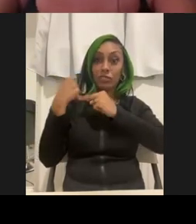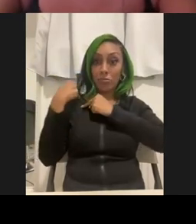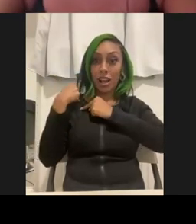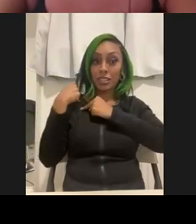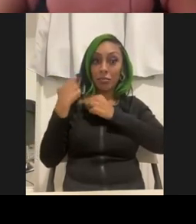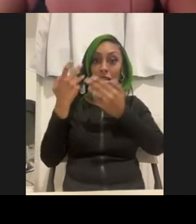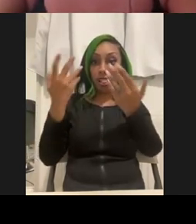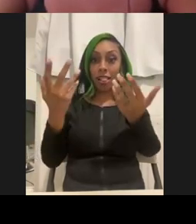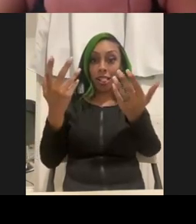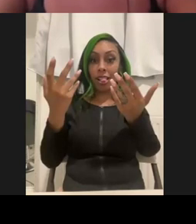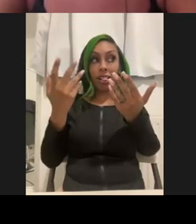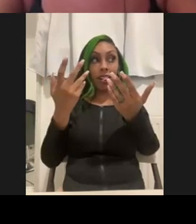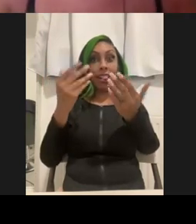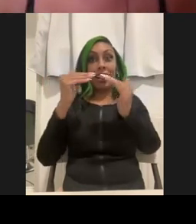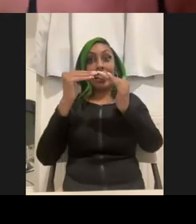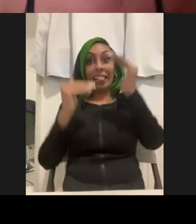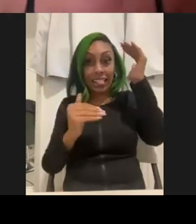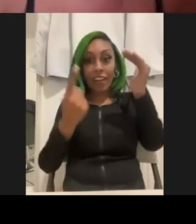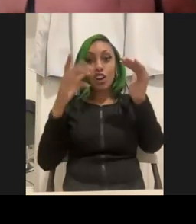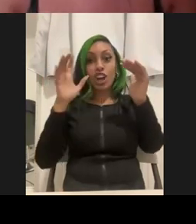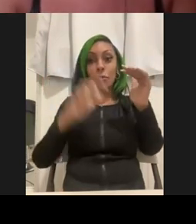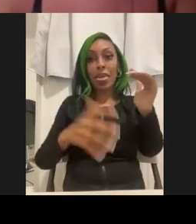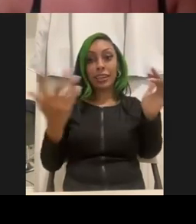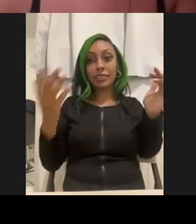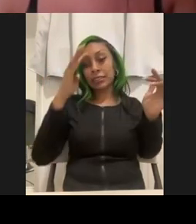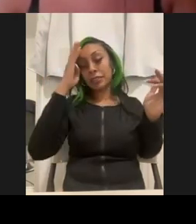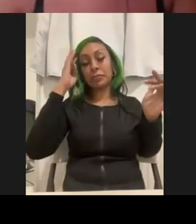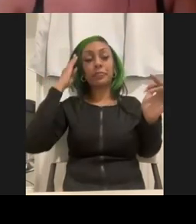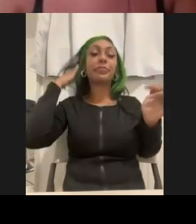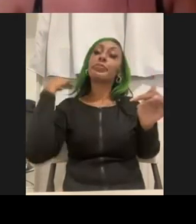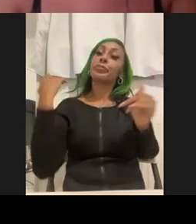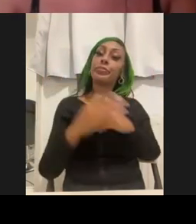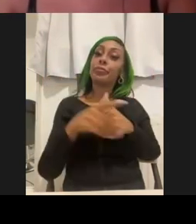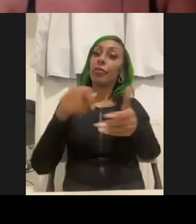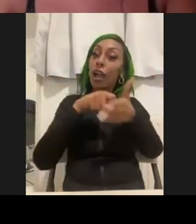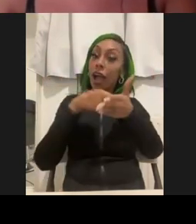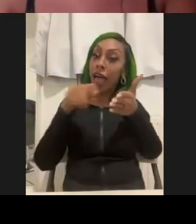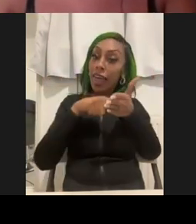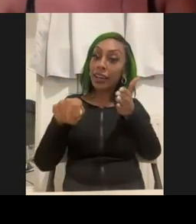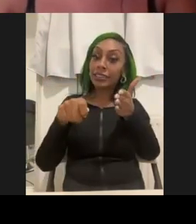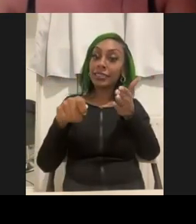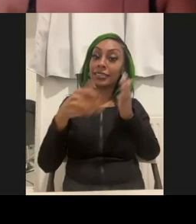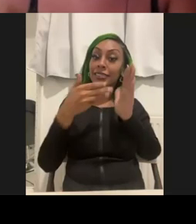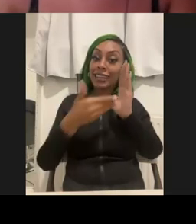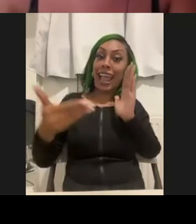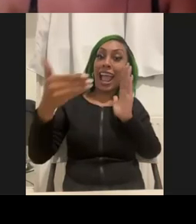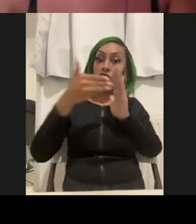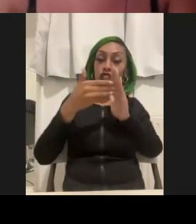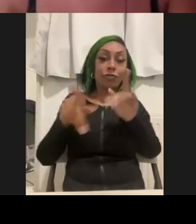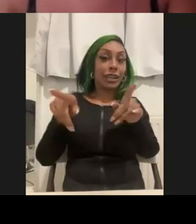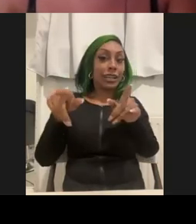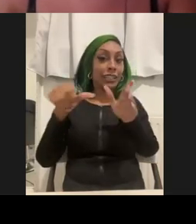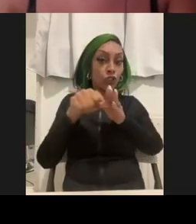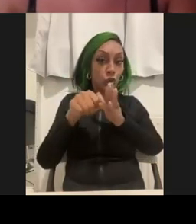inequities of experience in the first place. It also highlights an additional issue, which is often